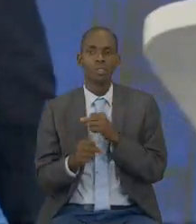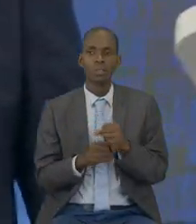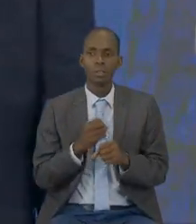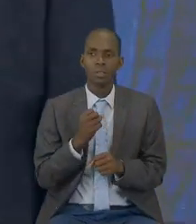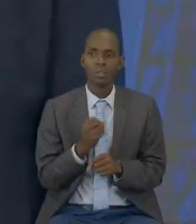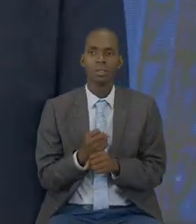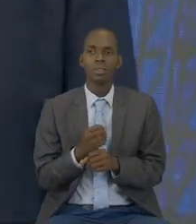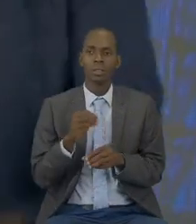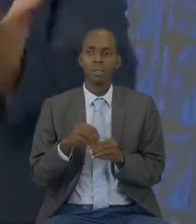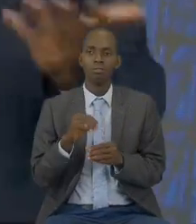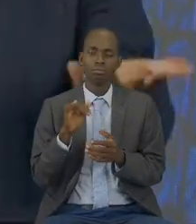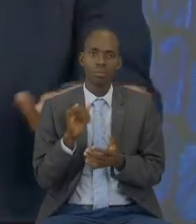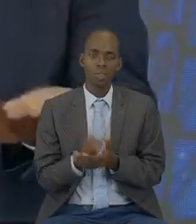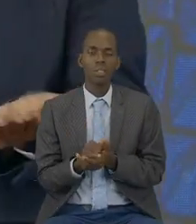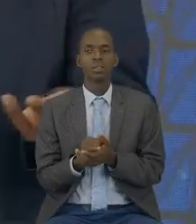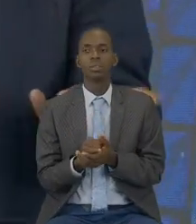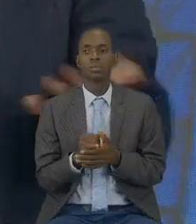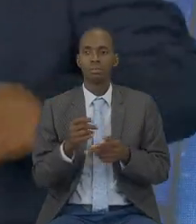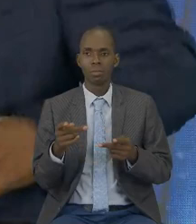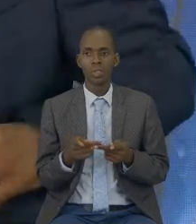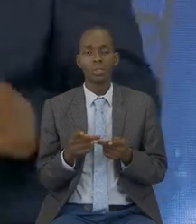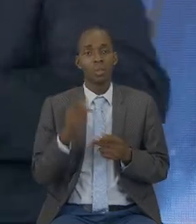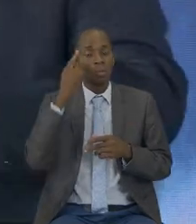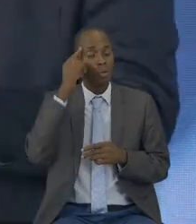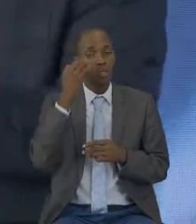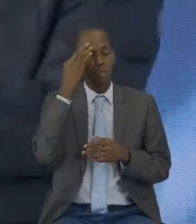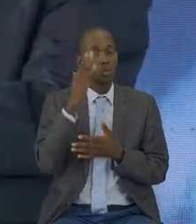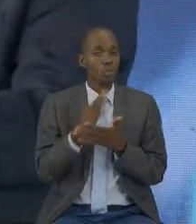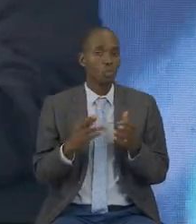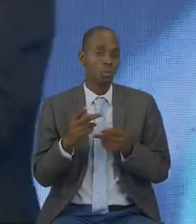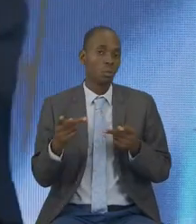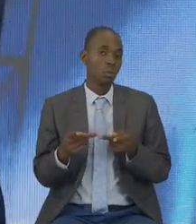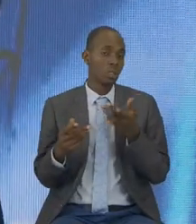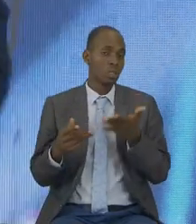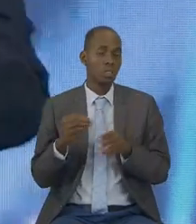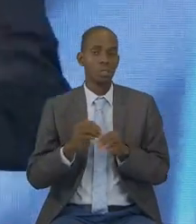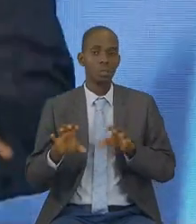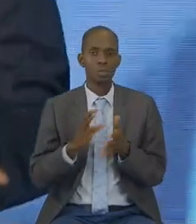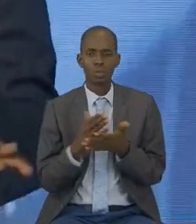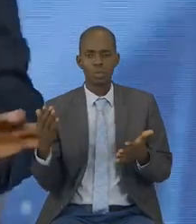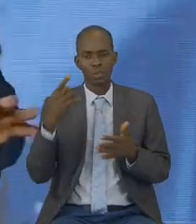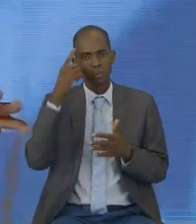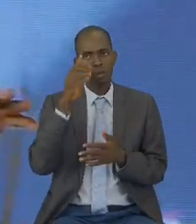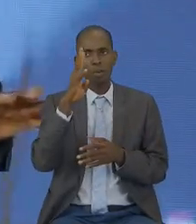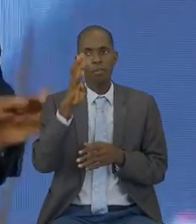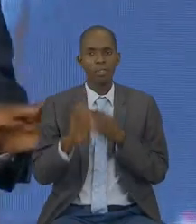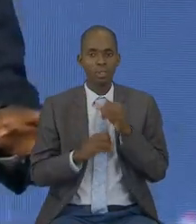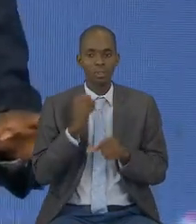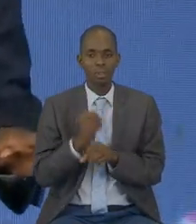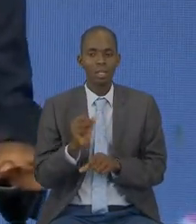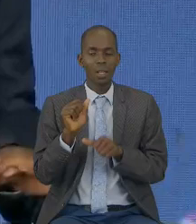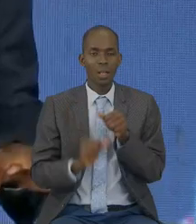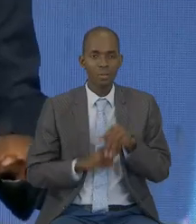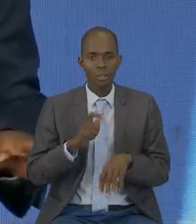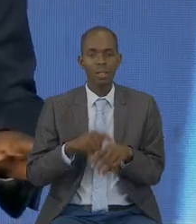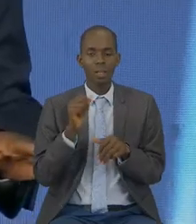that desert. He knew some of the places there. If you've been doing something for 40 years, you know, if